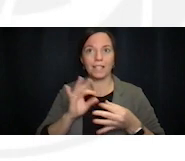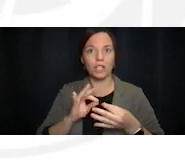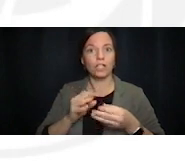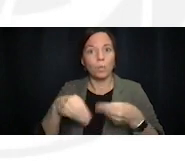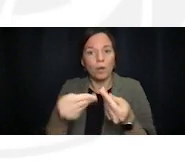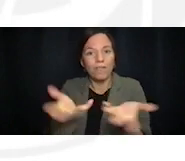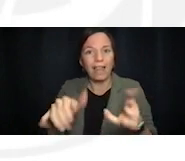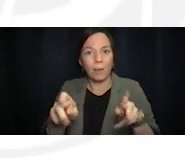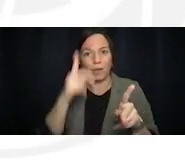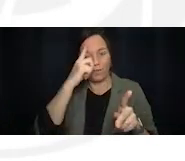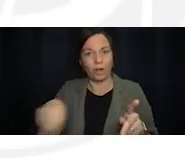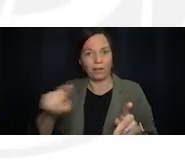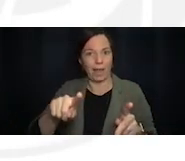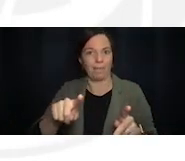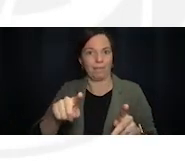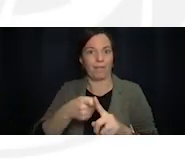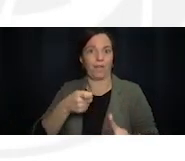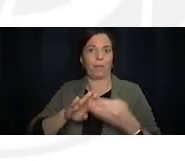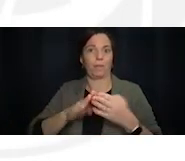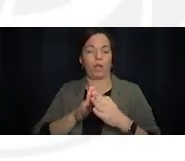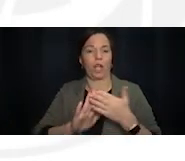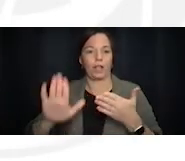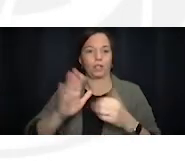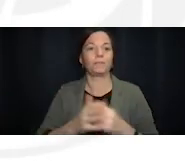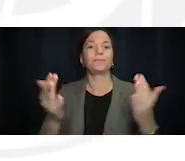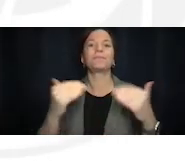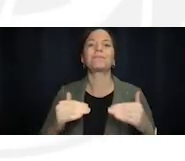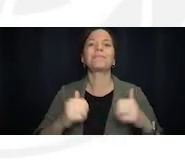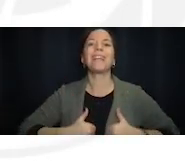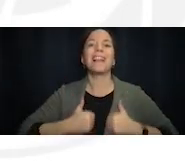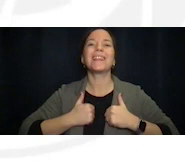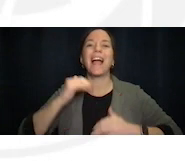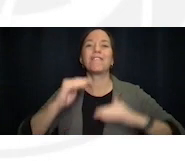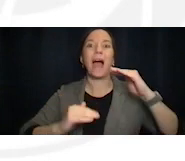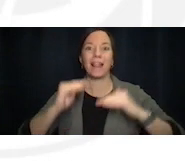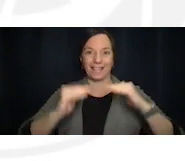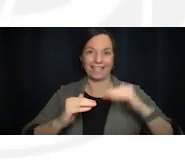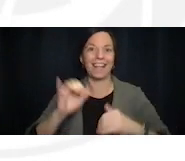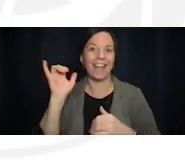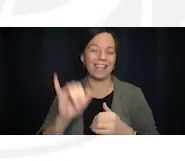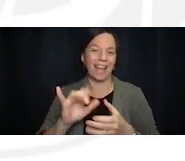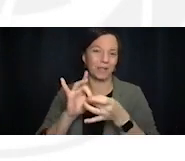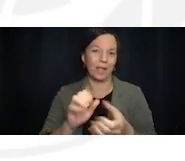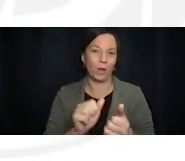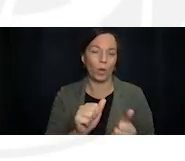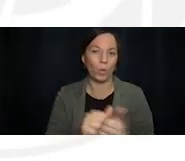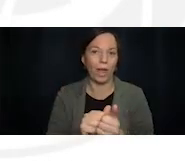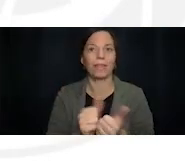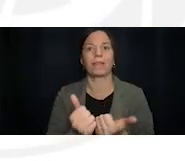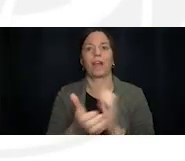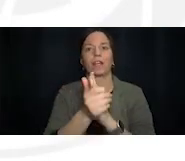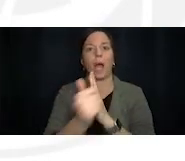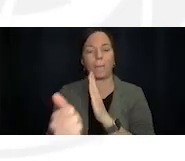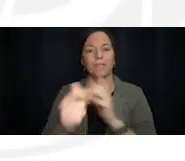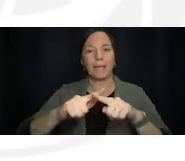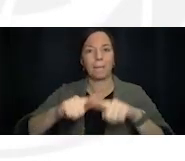can offer. Life balance is second. This connects to our work around things like competency-based education, right? Trying to